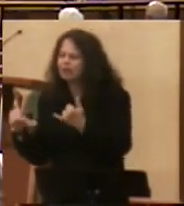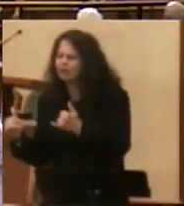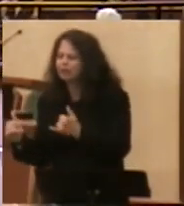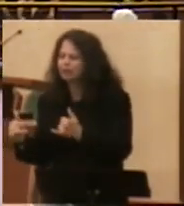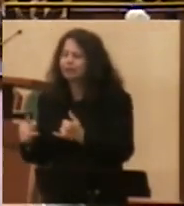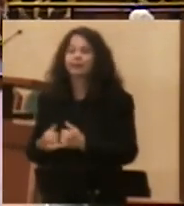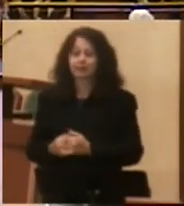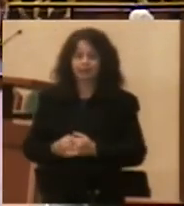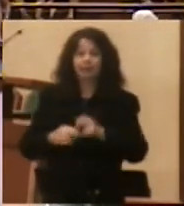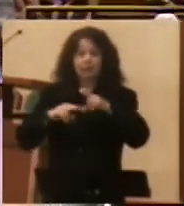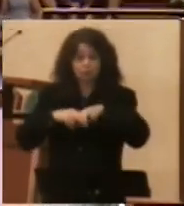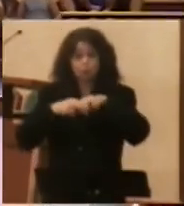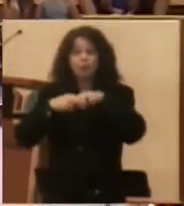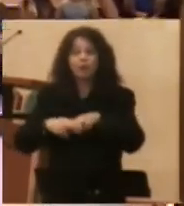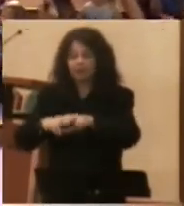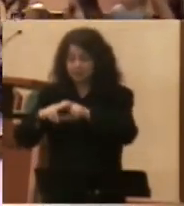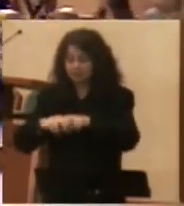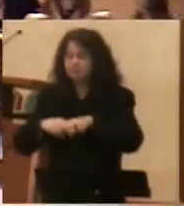Played on a swing set?